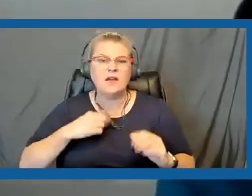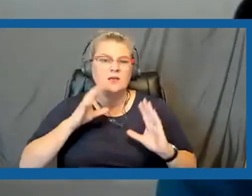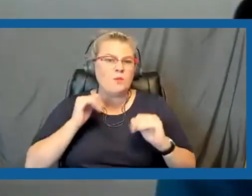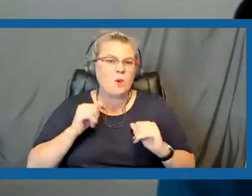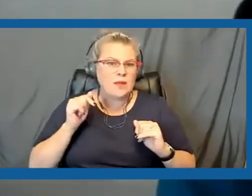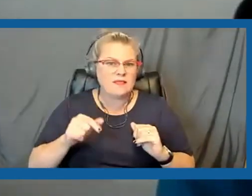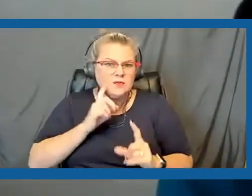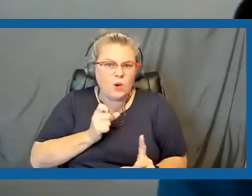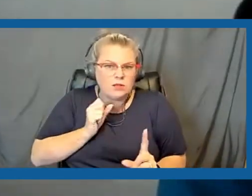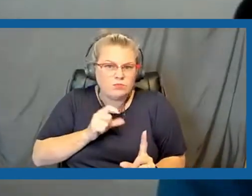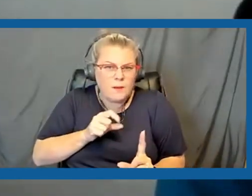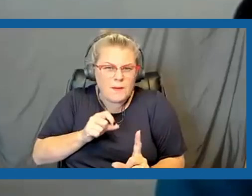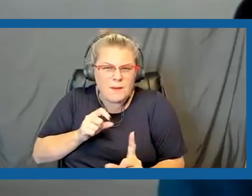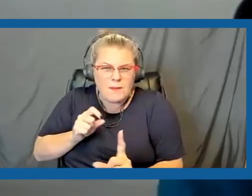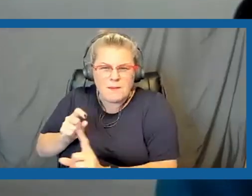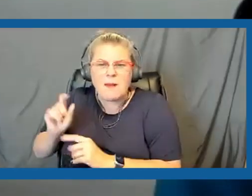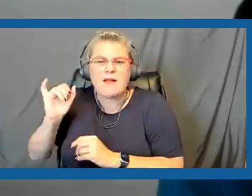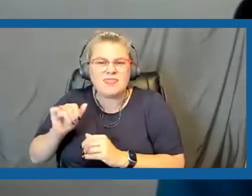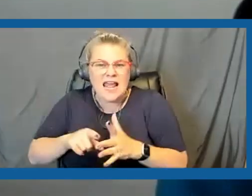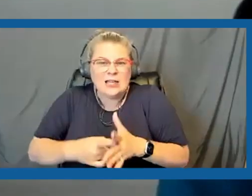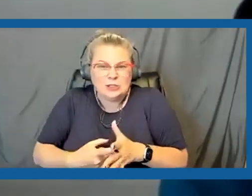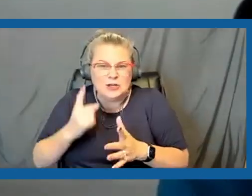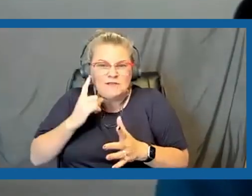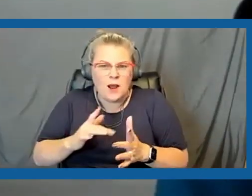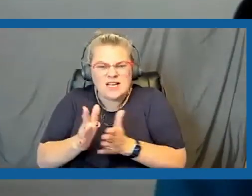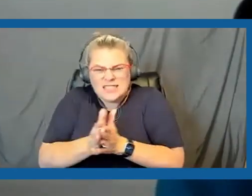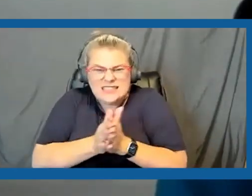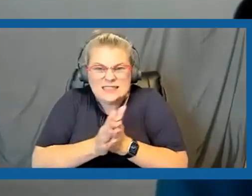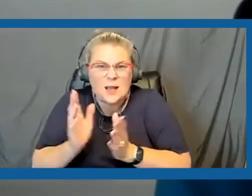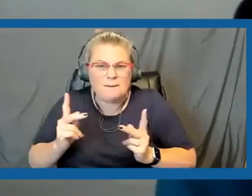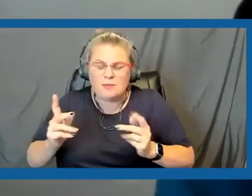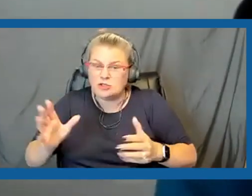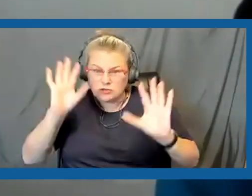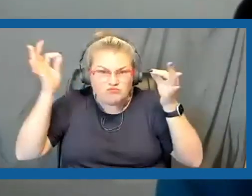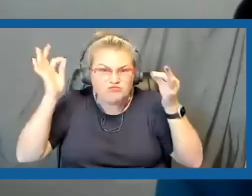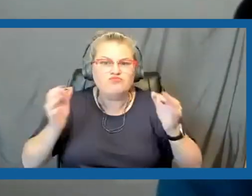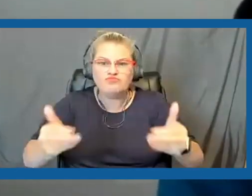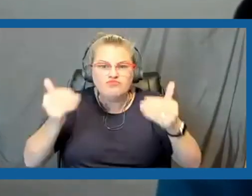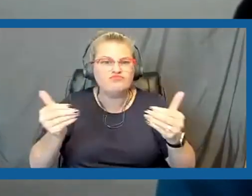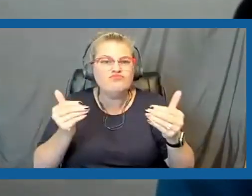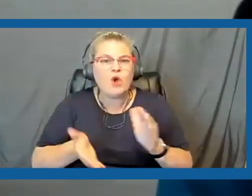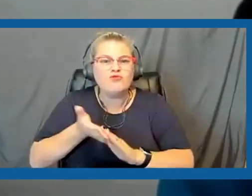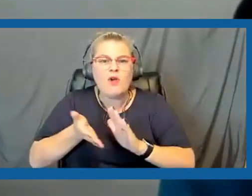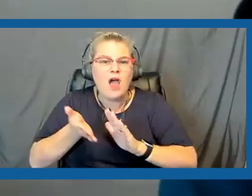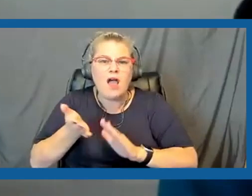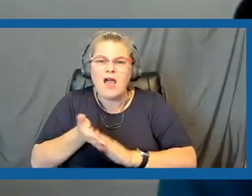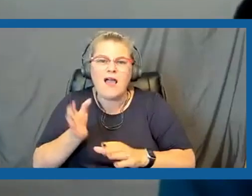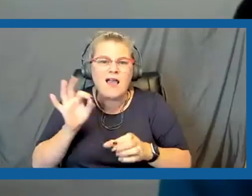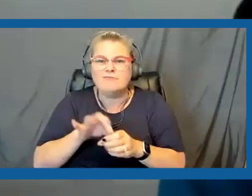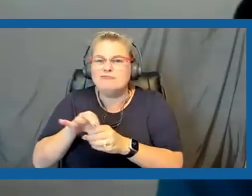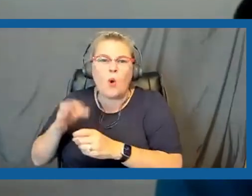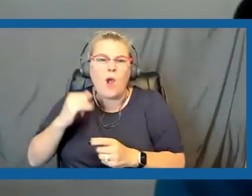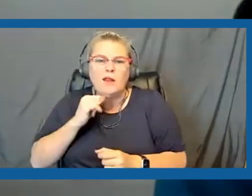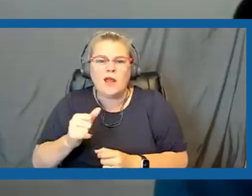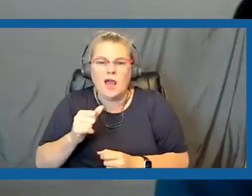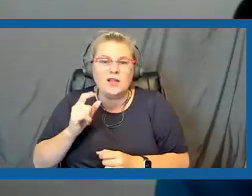this will spark that initiative for people. Run. Just run, run, run, run. You have nothing to lose except your